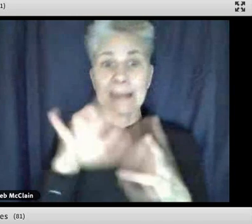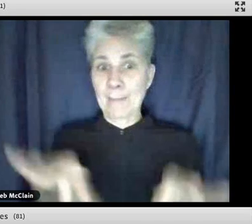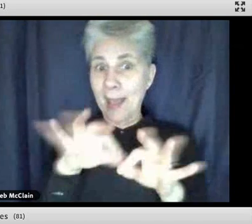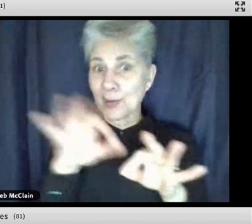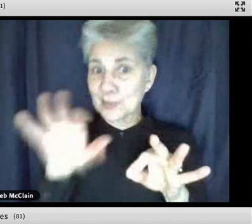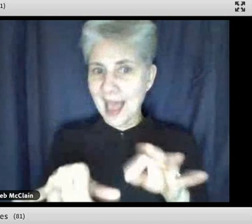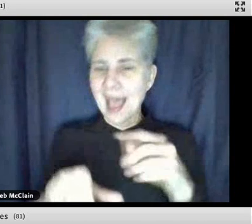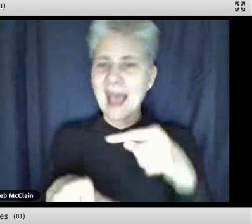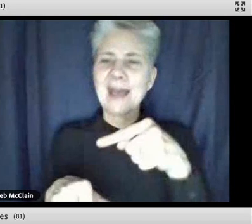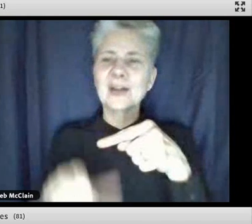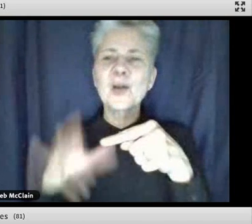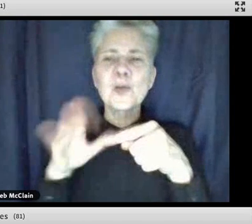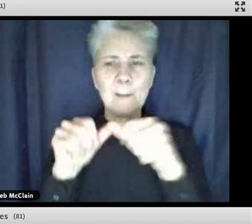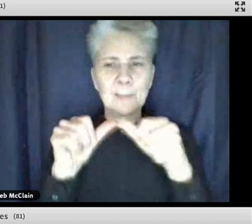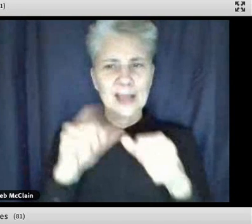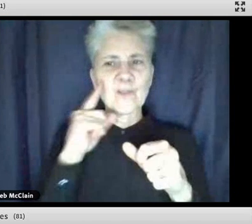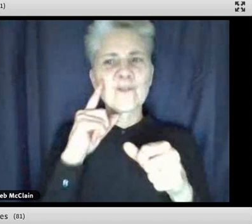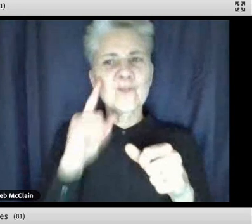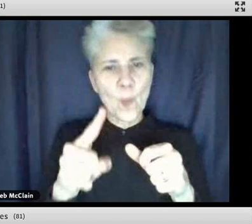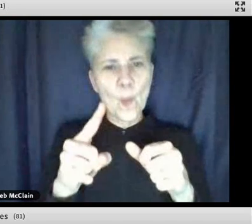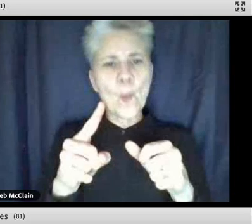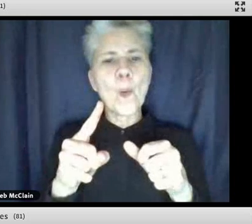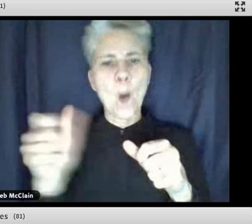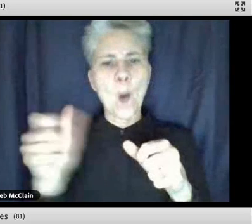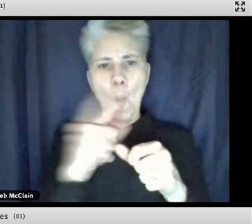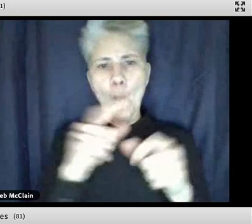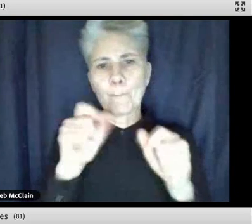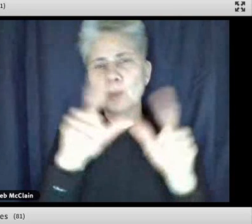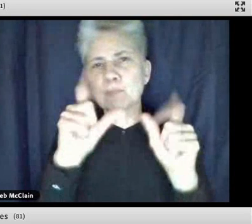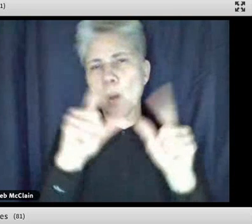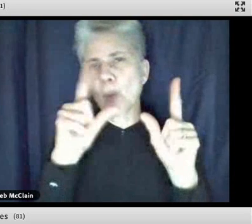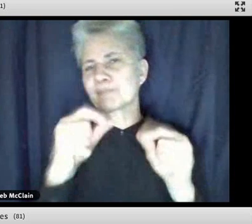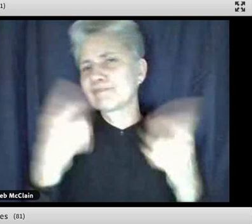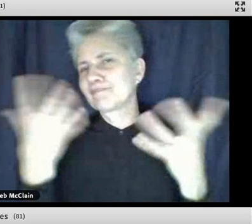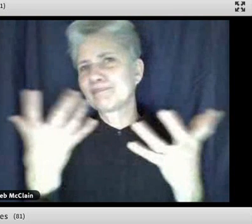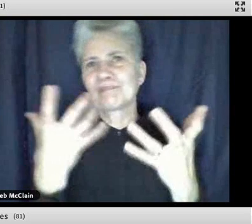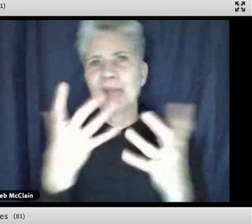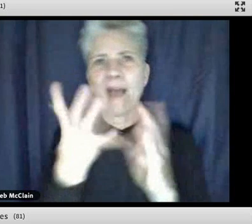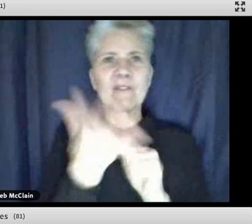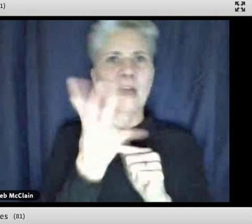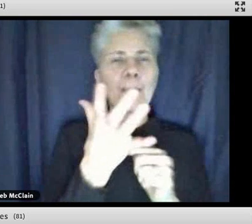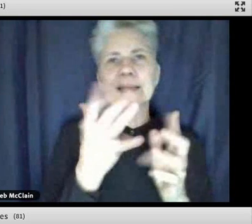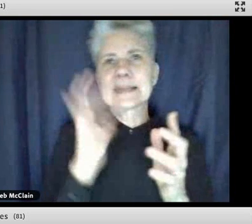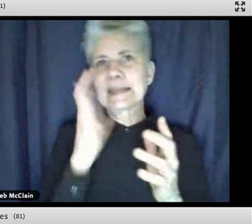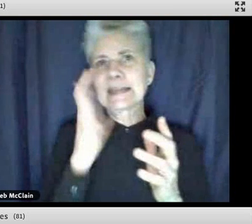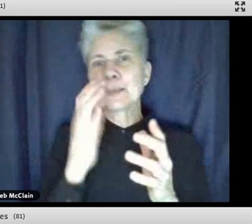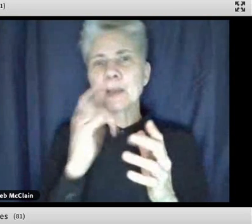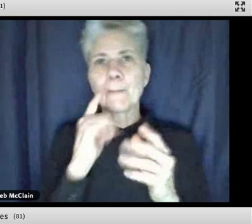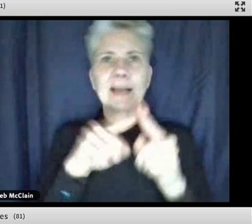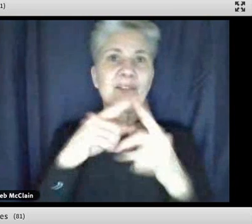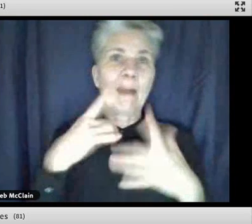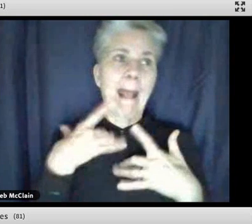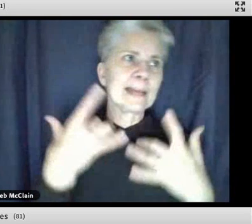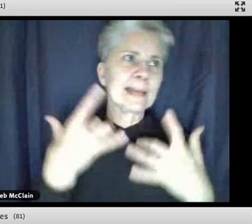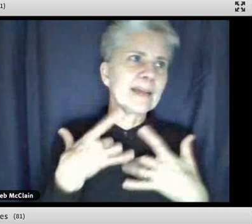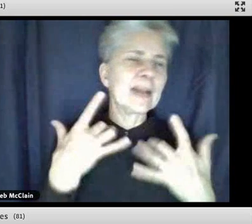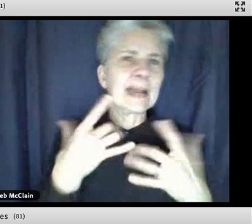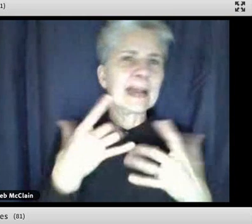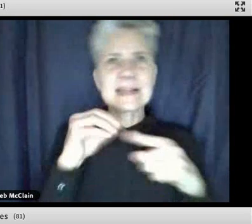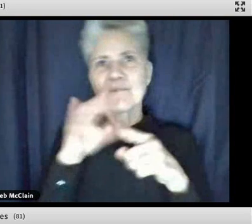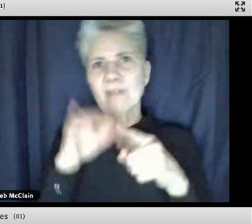a great place to go to. Everybody posts like every 5 minutes or so, it seems like, about different activities and advice you can go